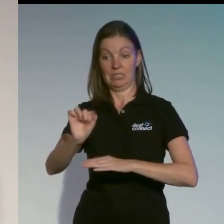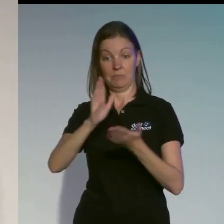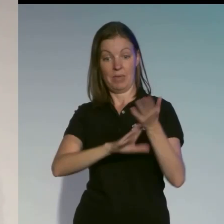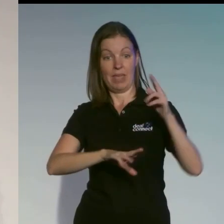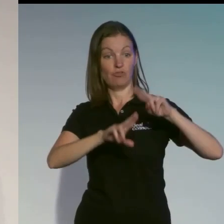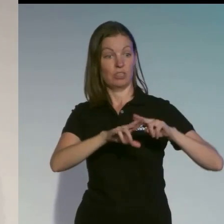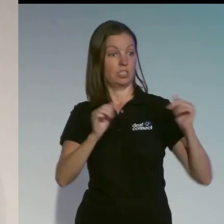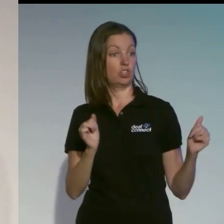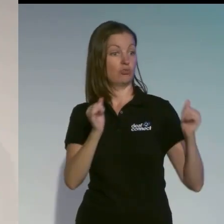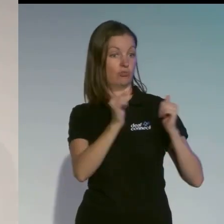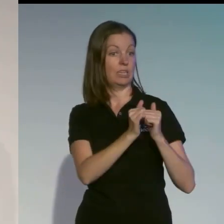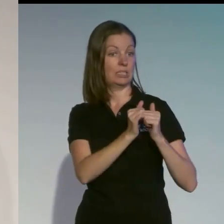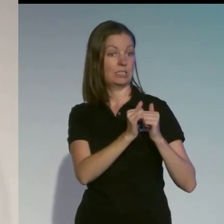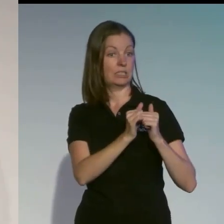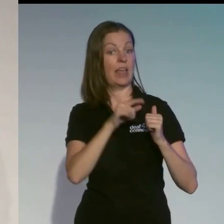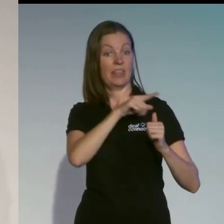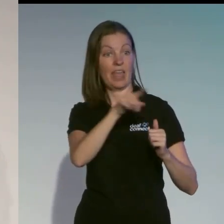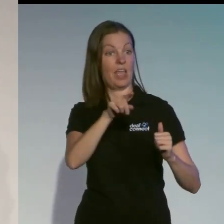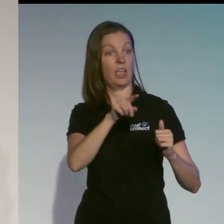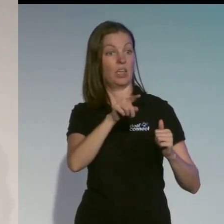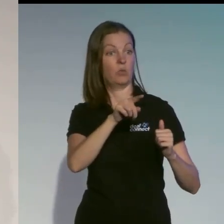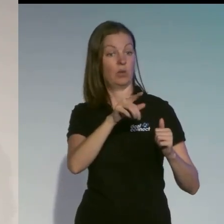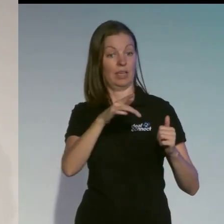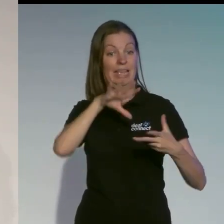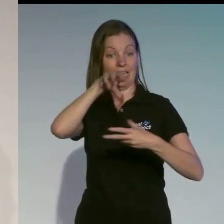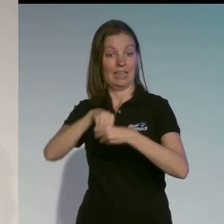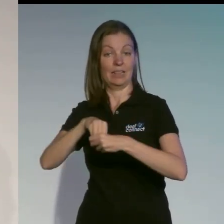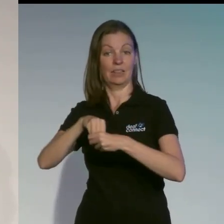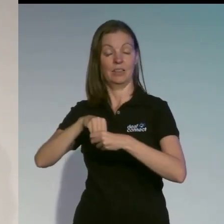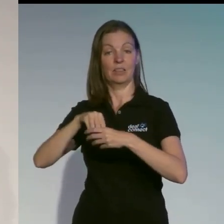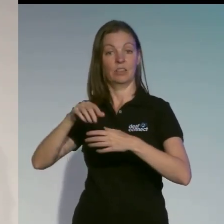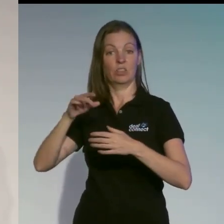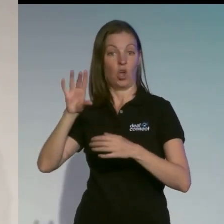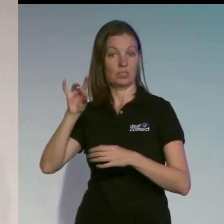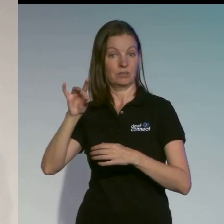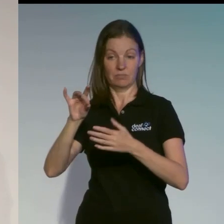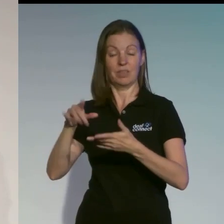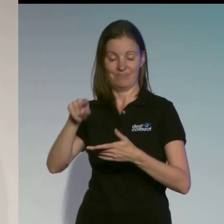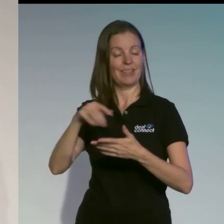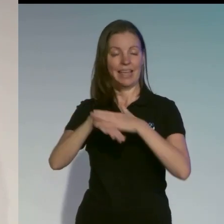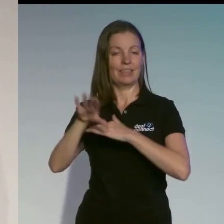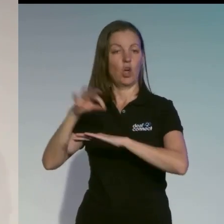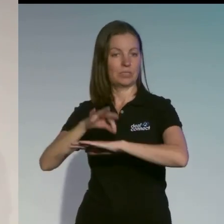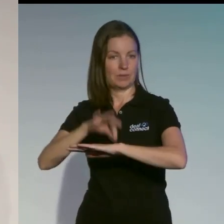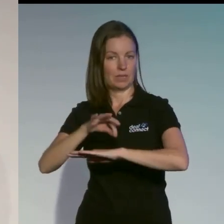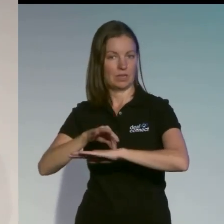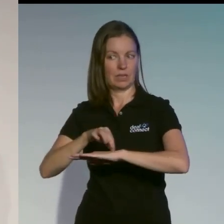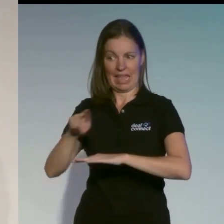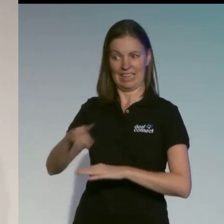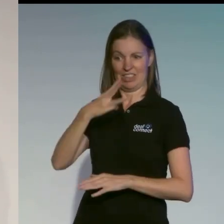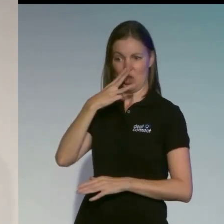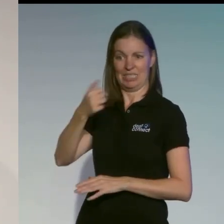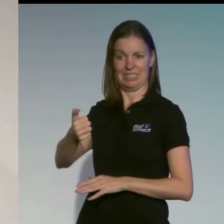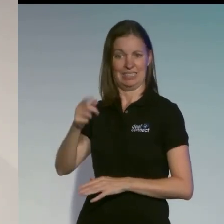they live in the hospital. Even he has 36 years old. There are many our community members